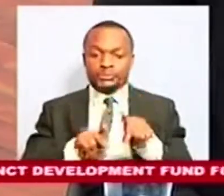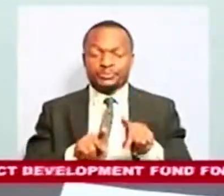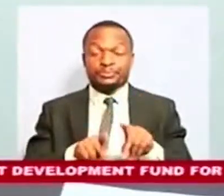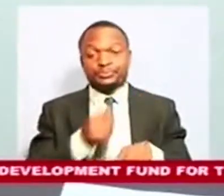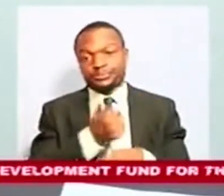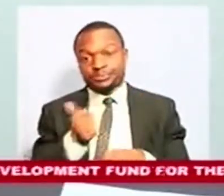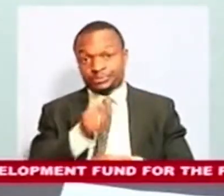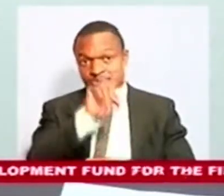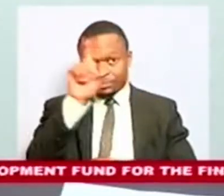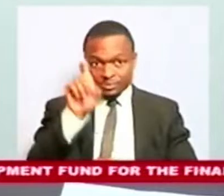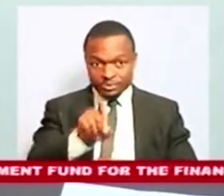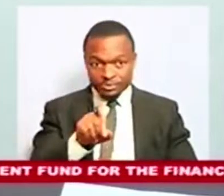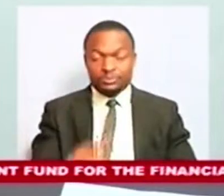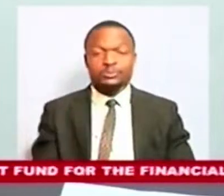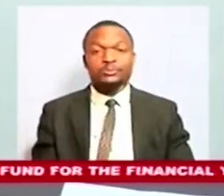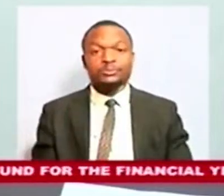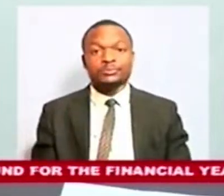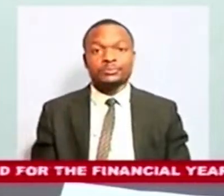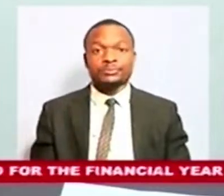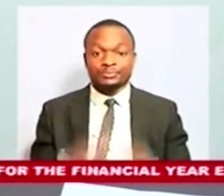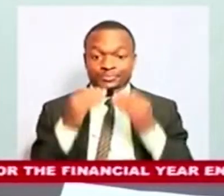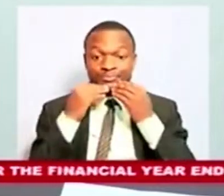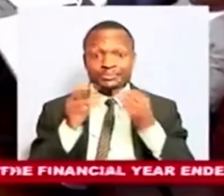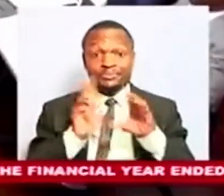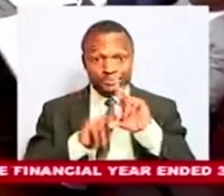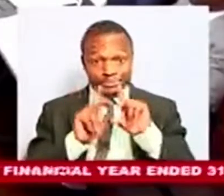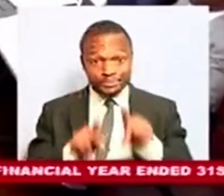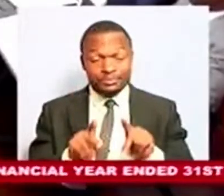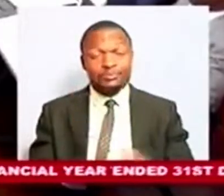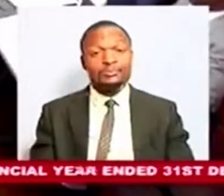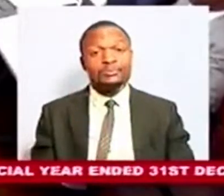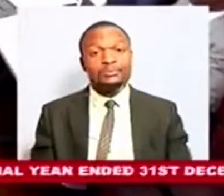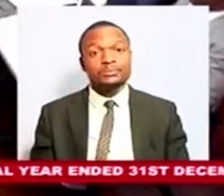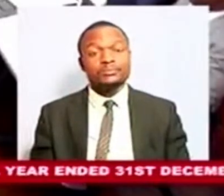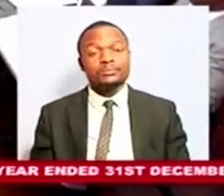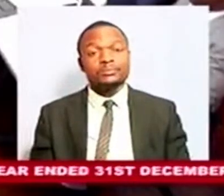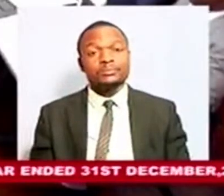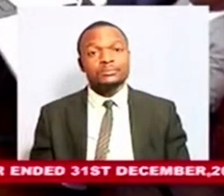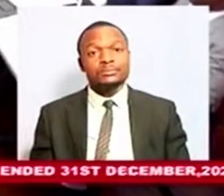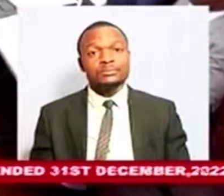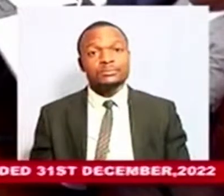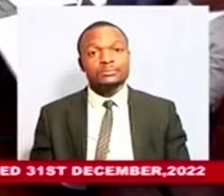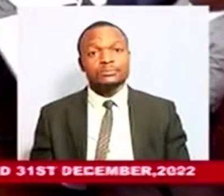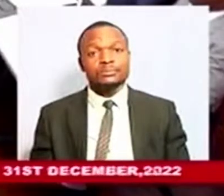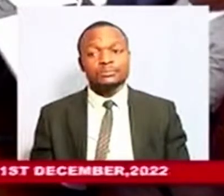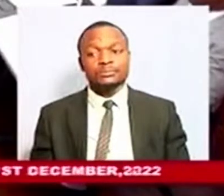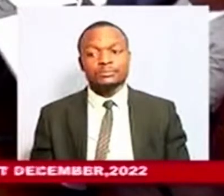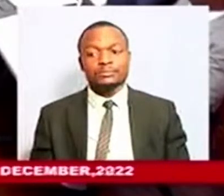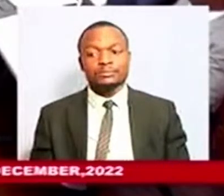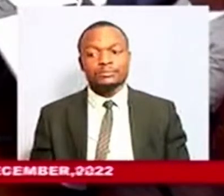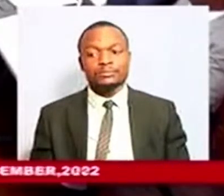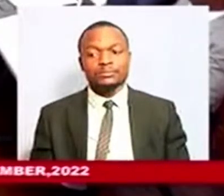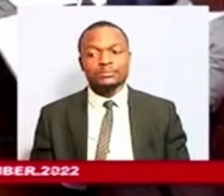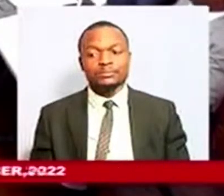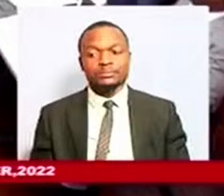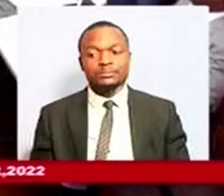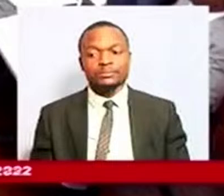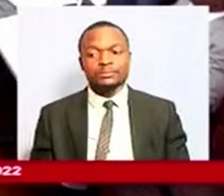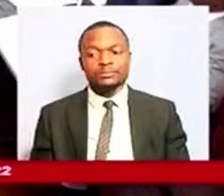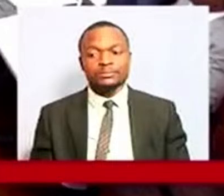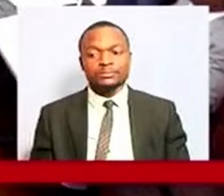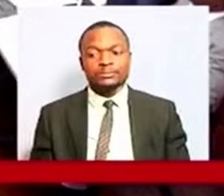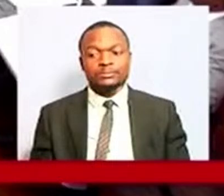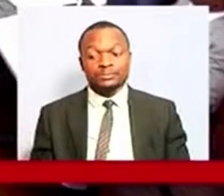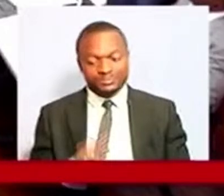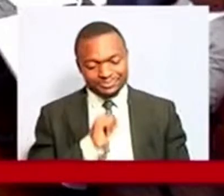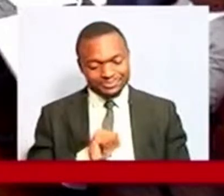another question? Thank you, Chair. Chair, Sorry? Okay. Oh,